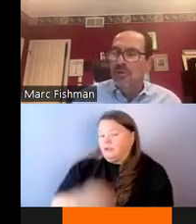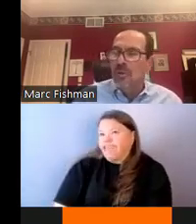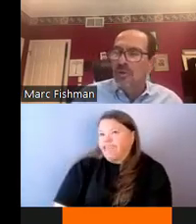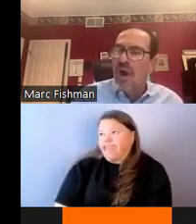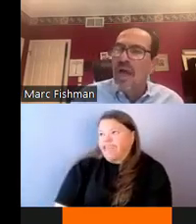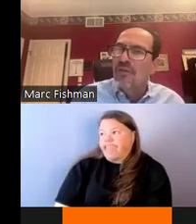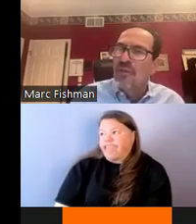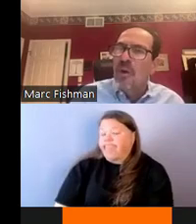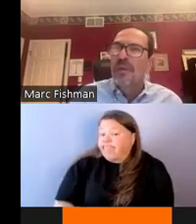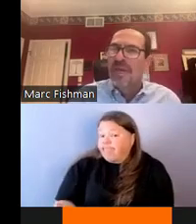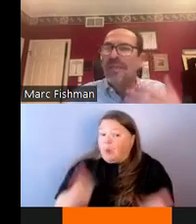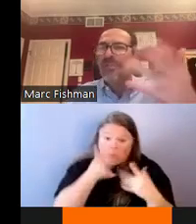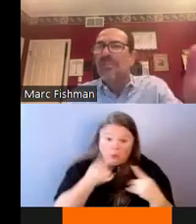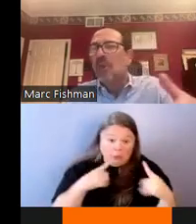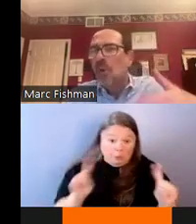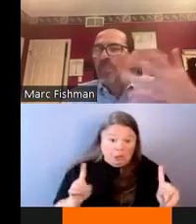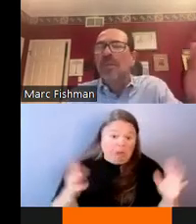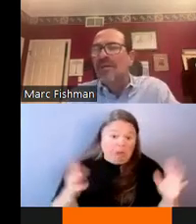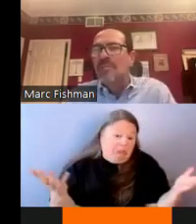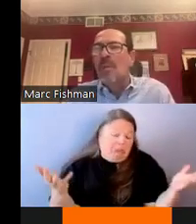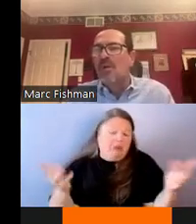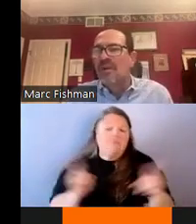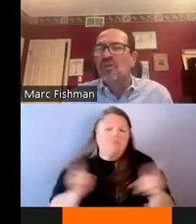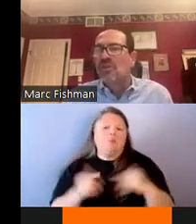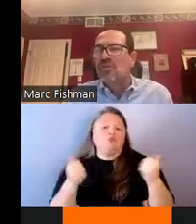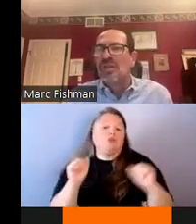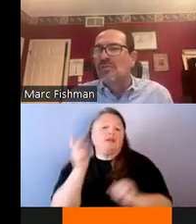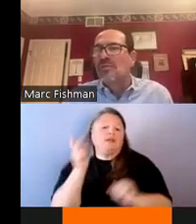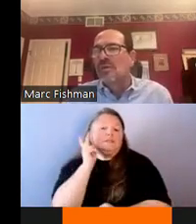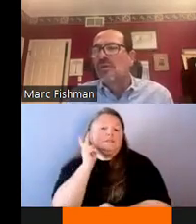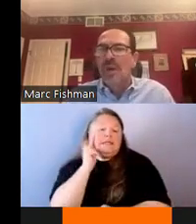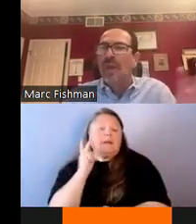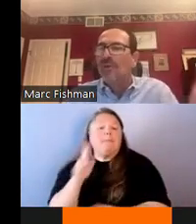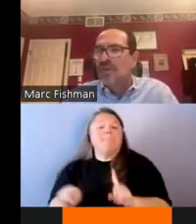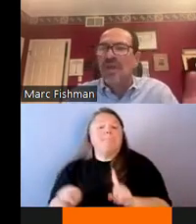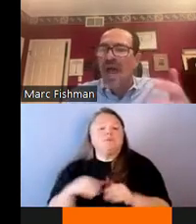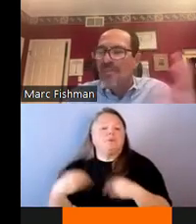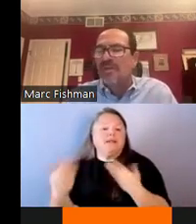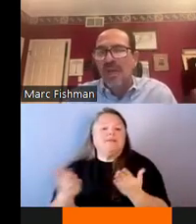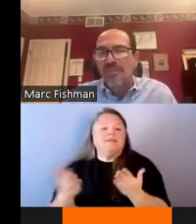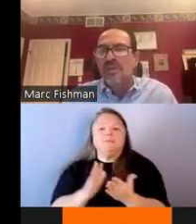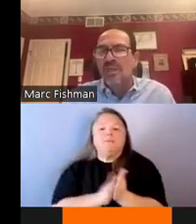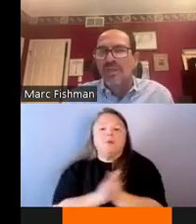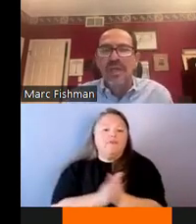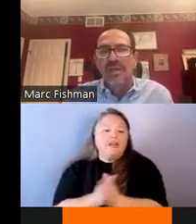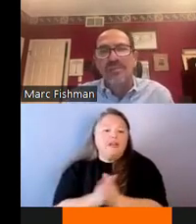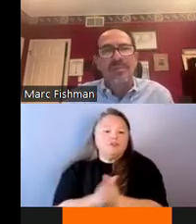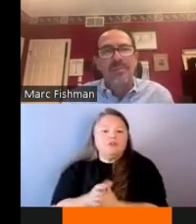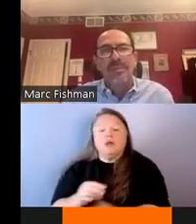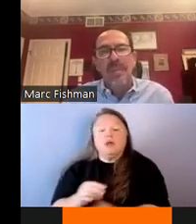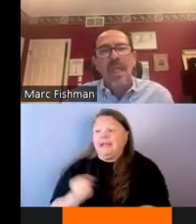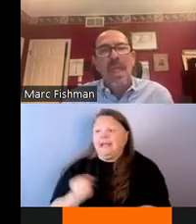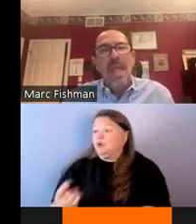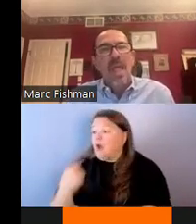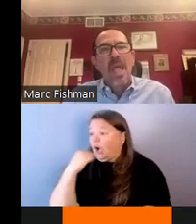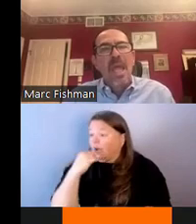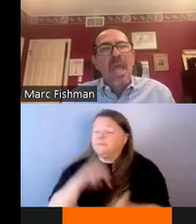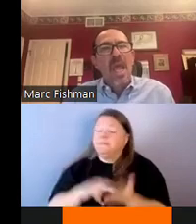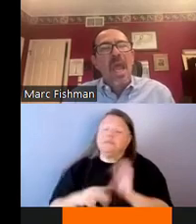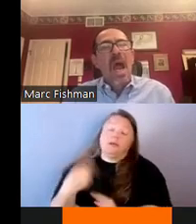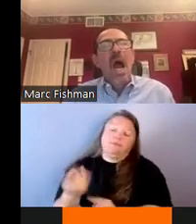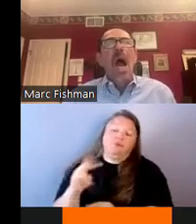stay tuned. It's what we're trying for the moment. And then, giving them motivational incentives, $2 at a time every time we see you take it.